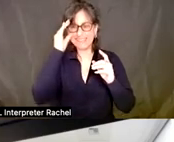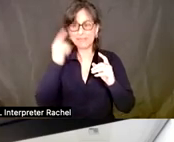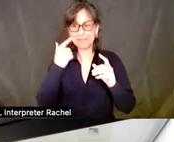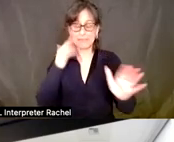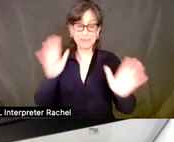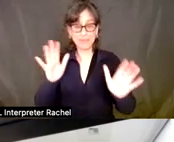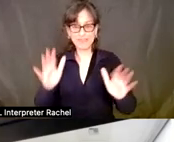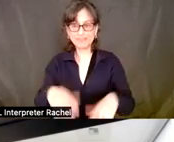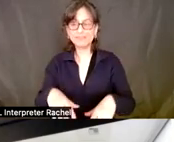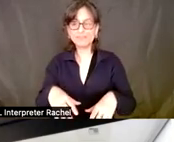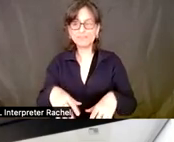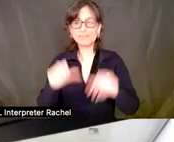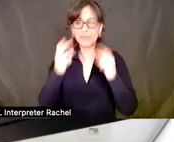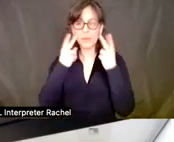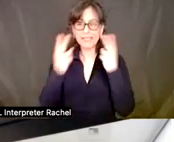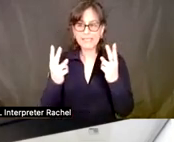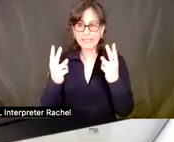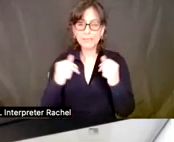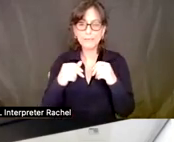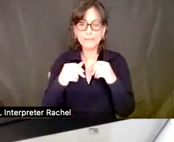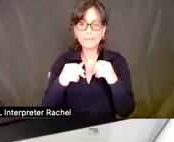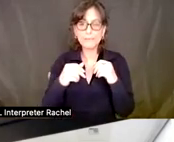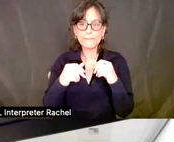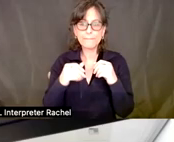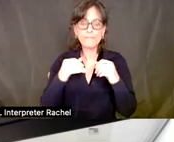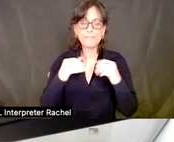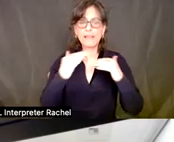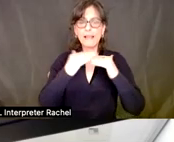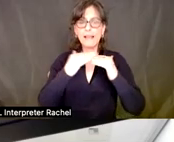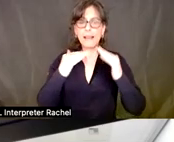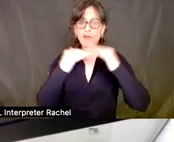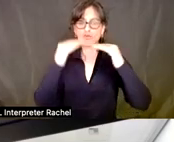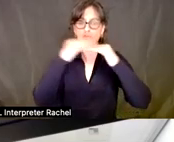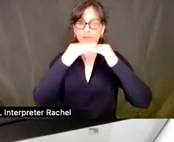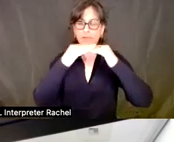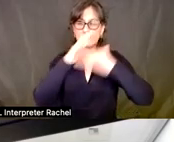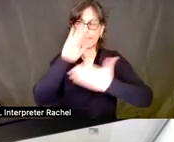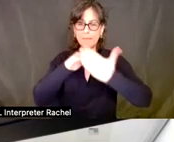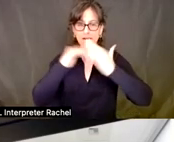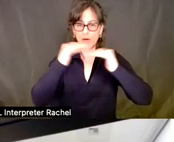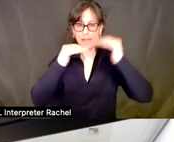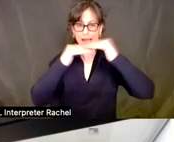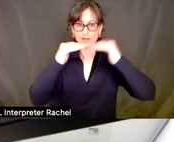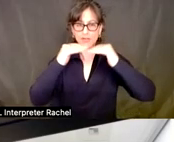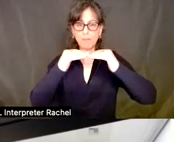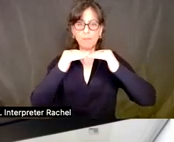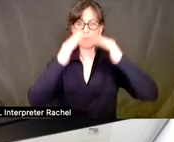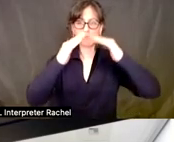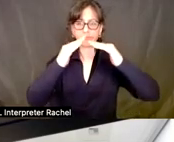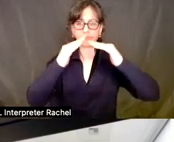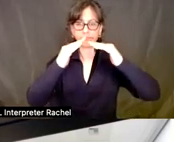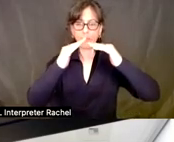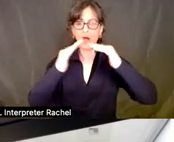things are moving. You could see that the layers in the middle have been pushed up and